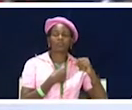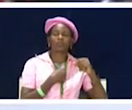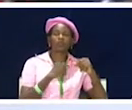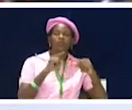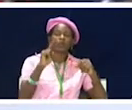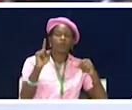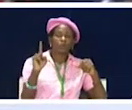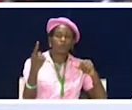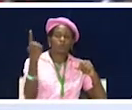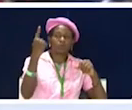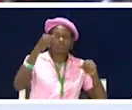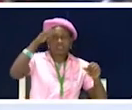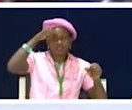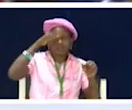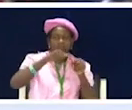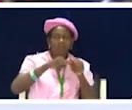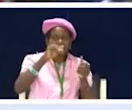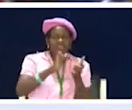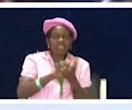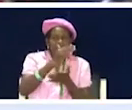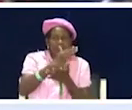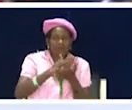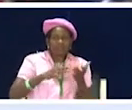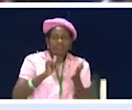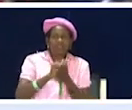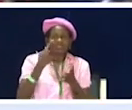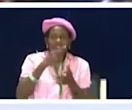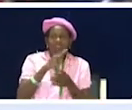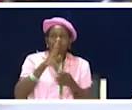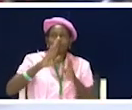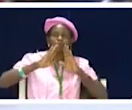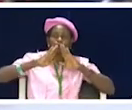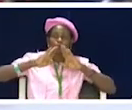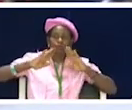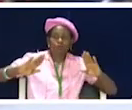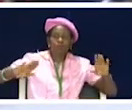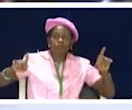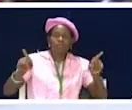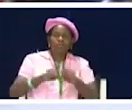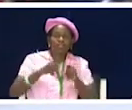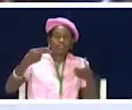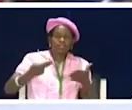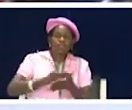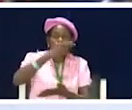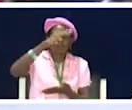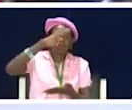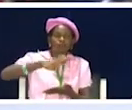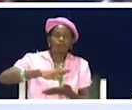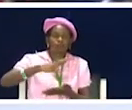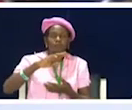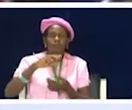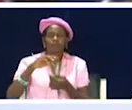only remember that part that says, be gentle as a dove.